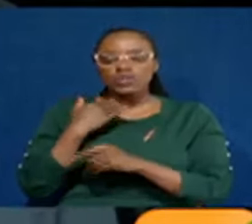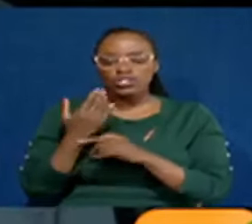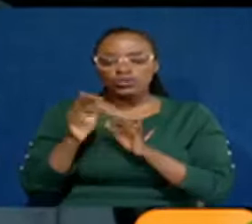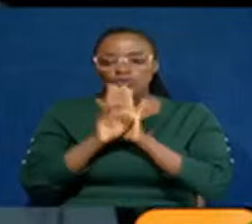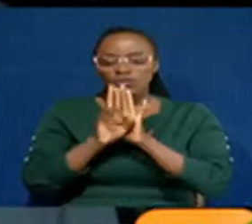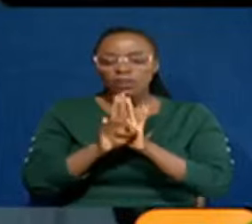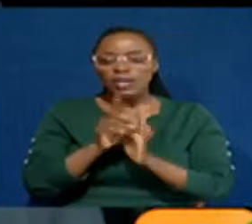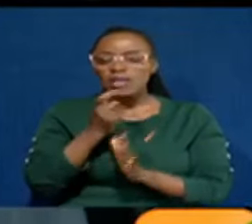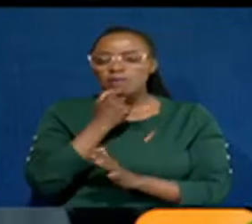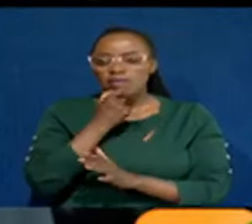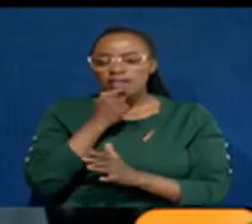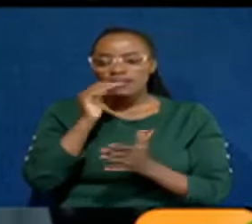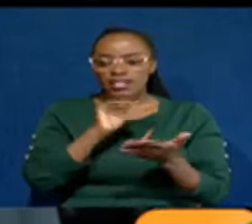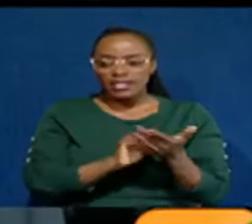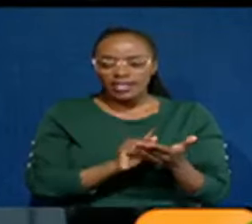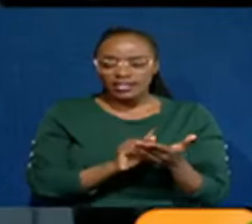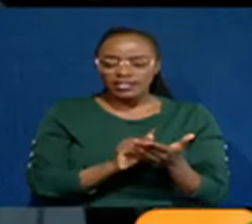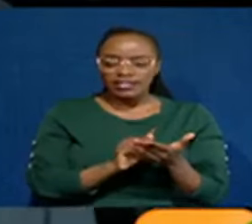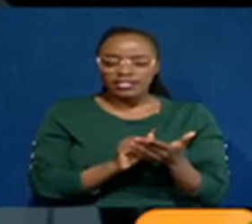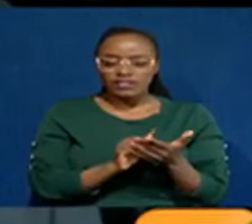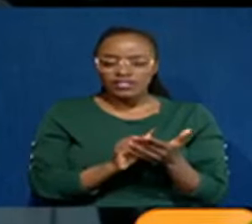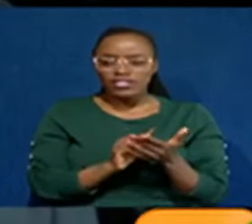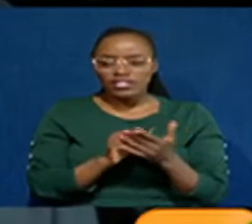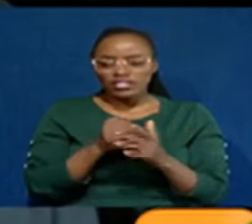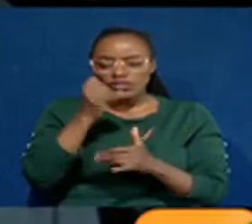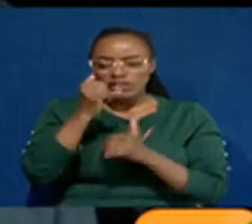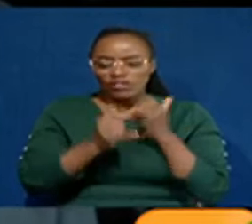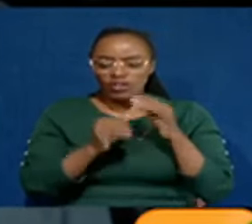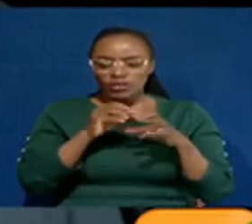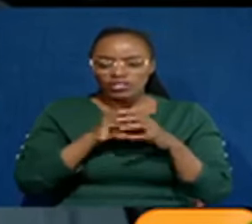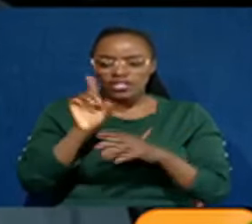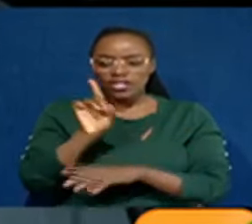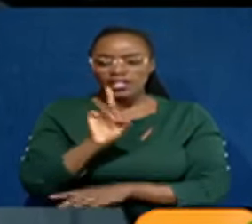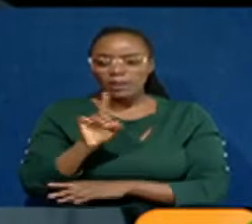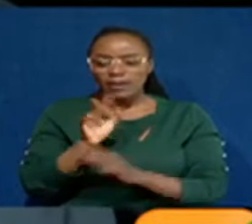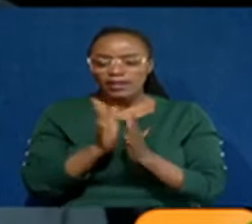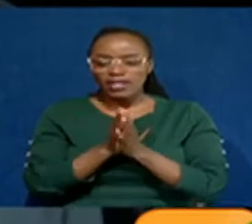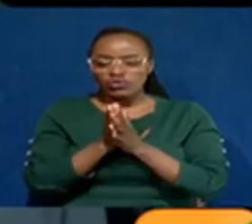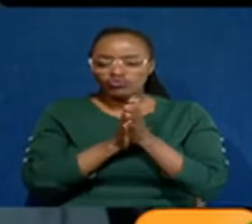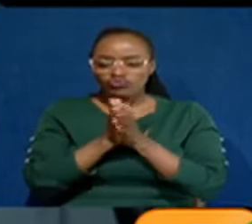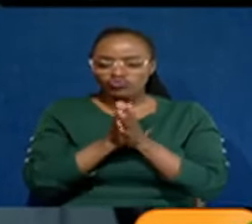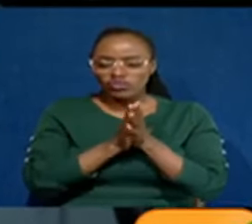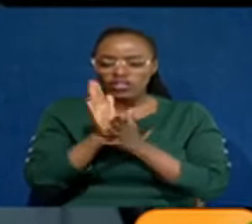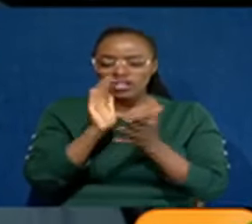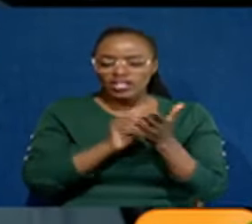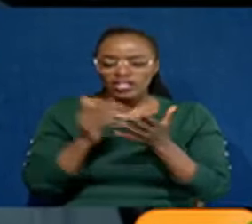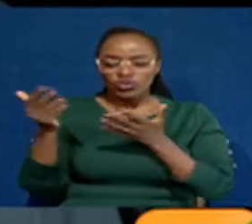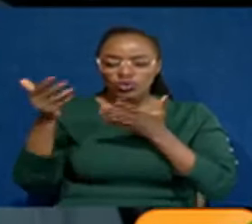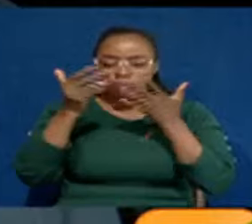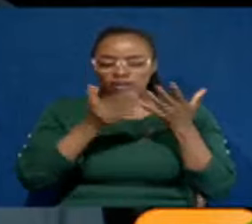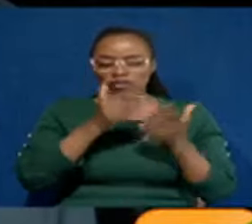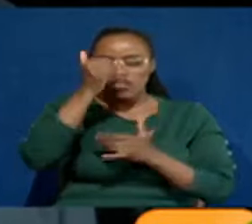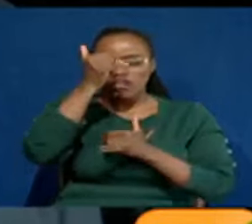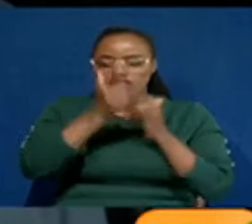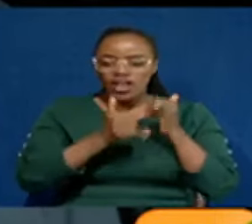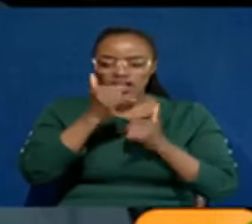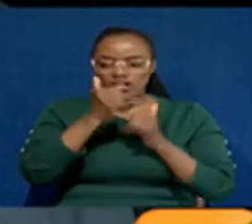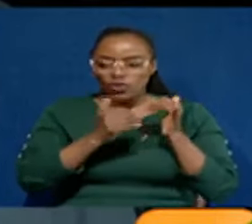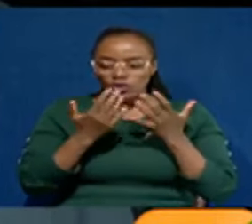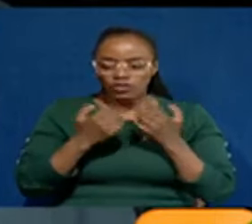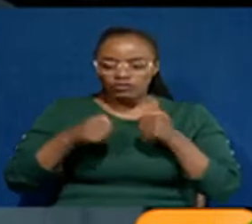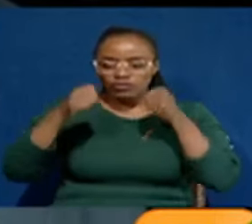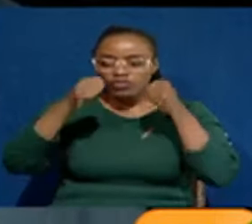represent Nyanza again to the finals in Nairobi, and we are looking forward to again bringing the final prize